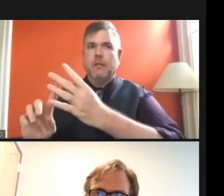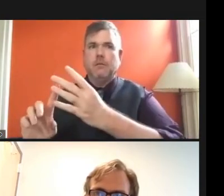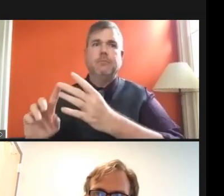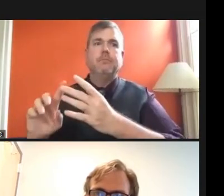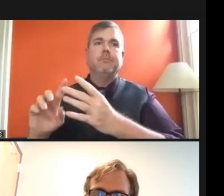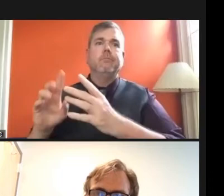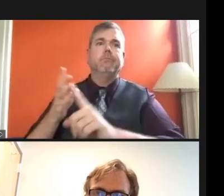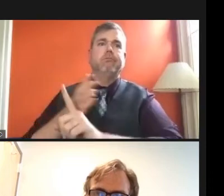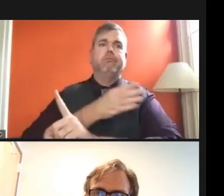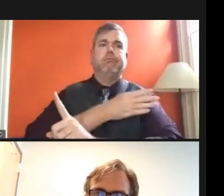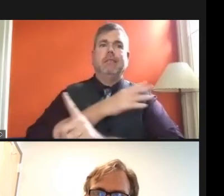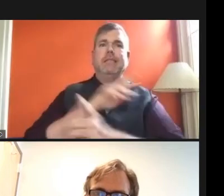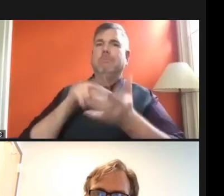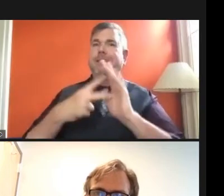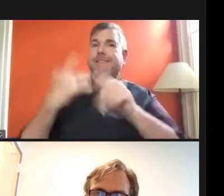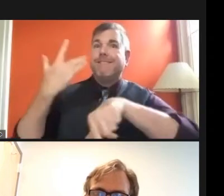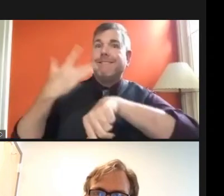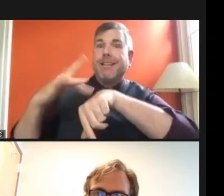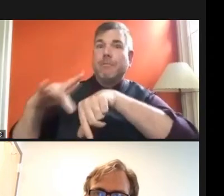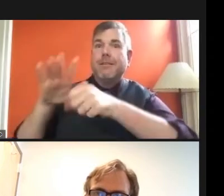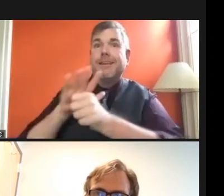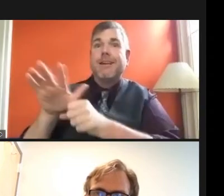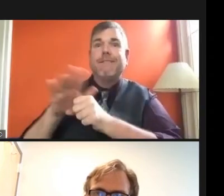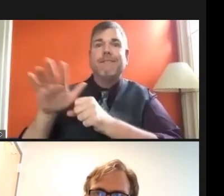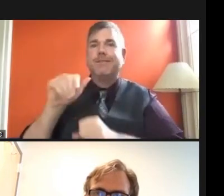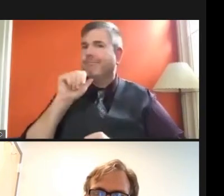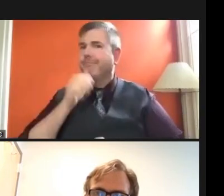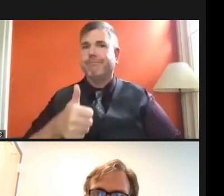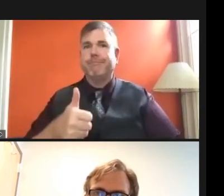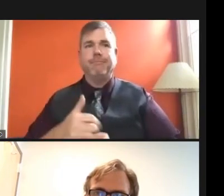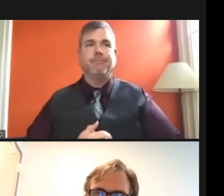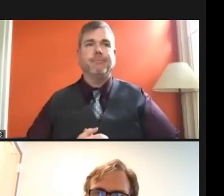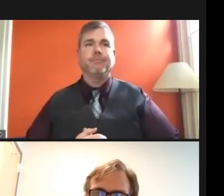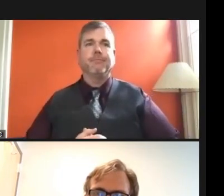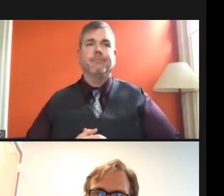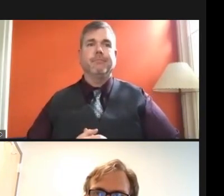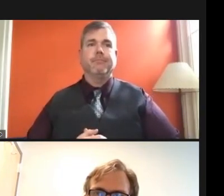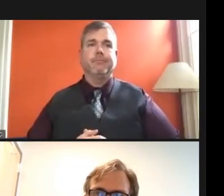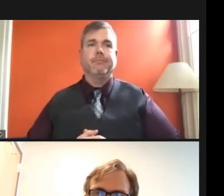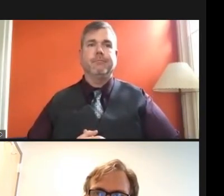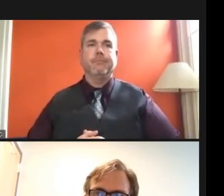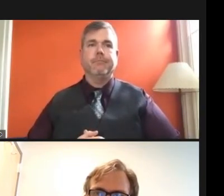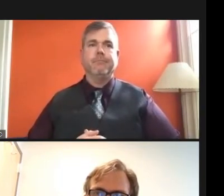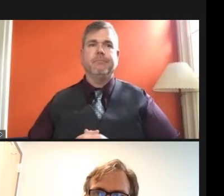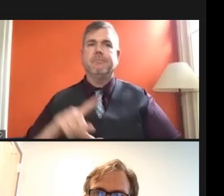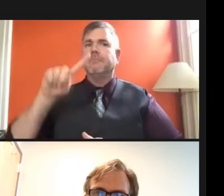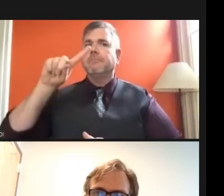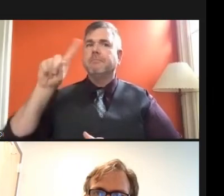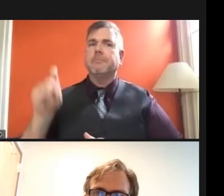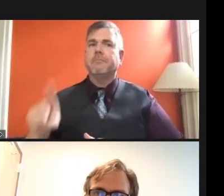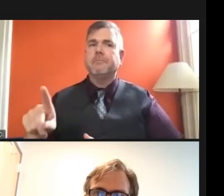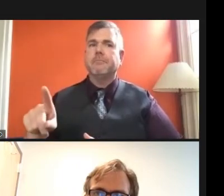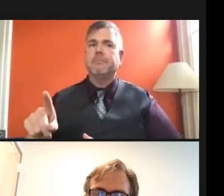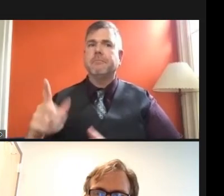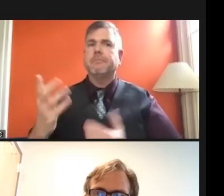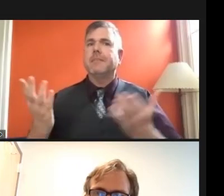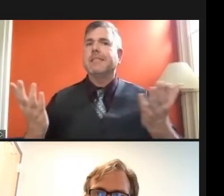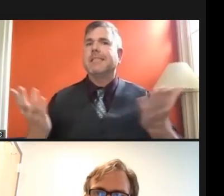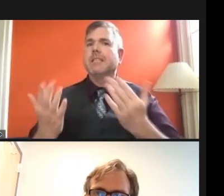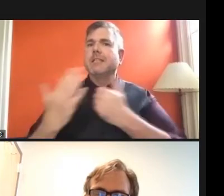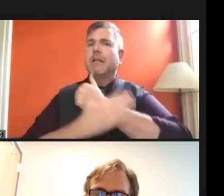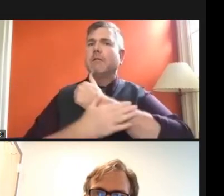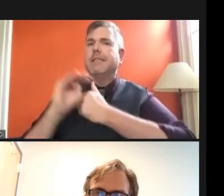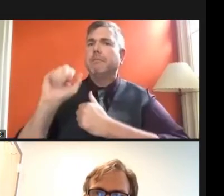Marin, or what is Marin doing actively to try to meet that increased demand that we're seeing as of late?